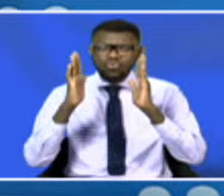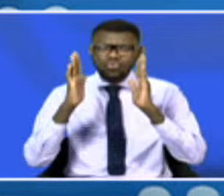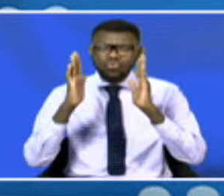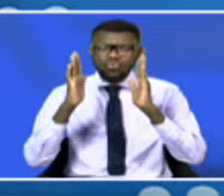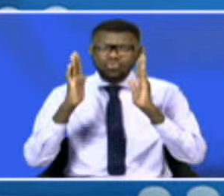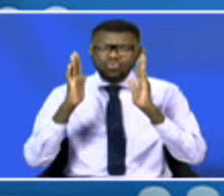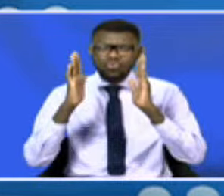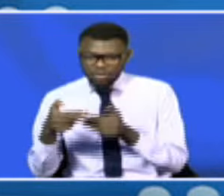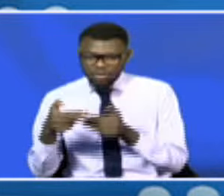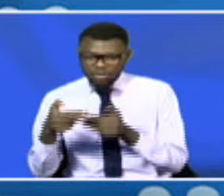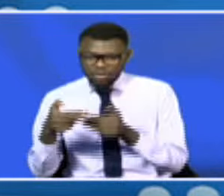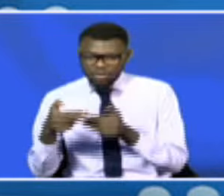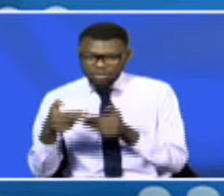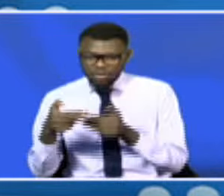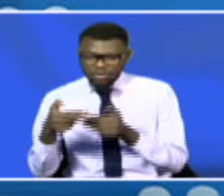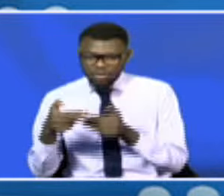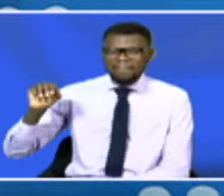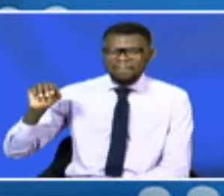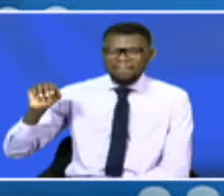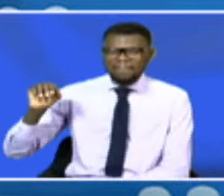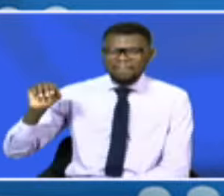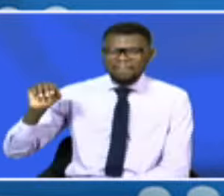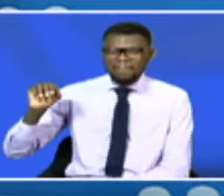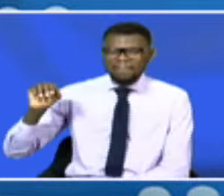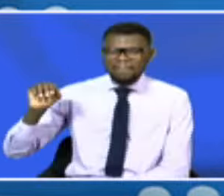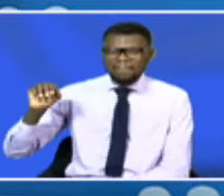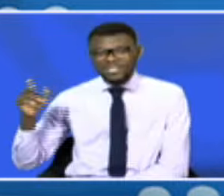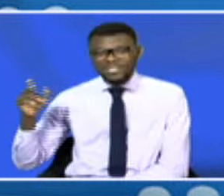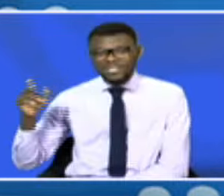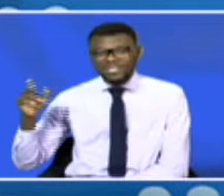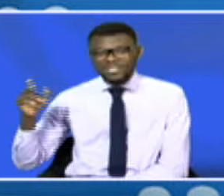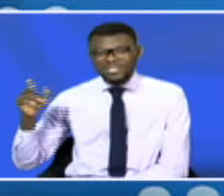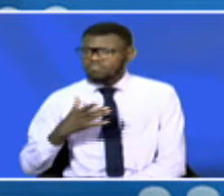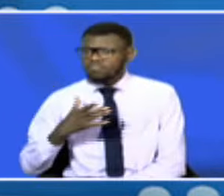facility in the sprawling Mukuru Kwanjenga slums. The residents are now asking the government to intervene and make the road